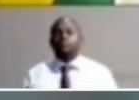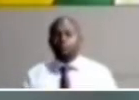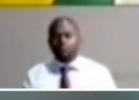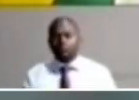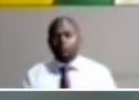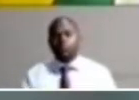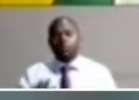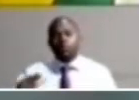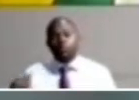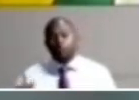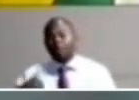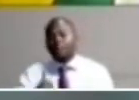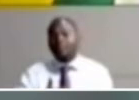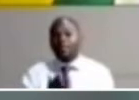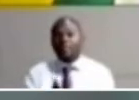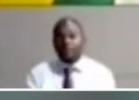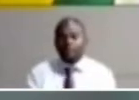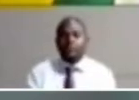water departments,